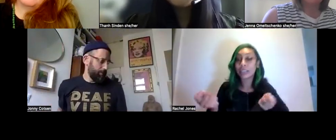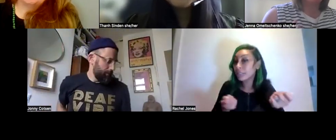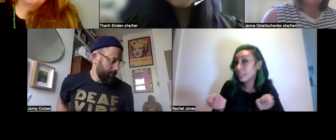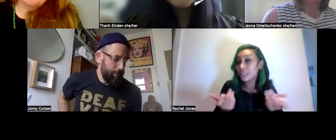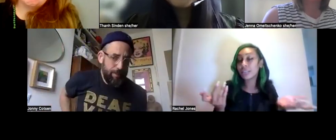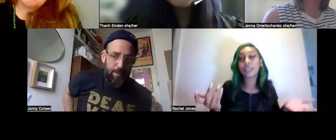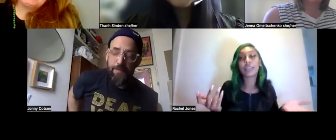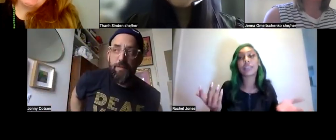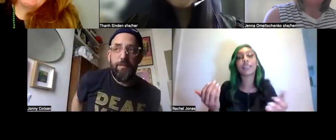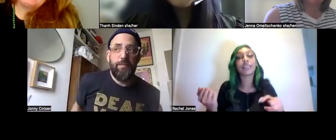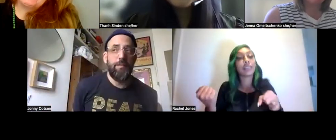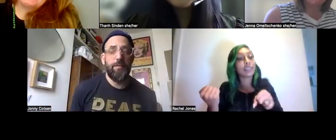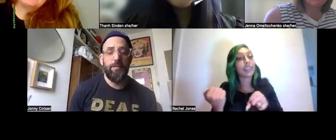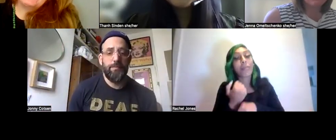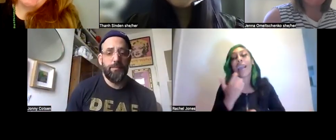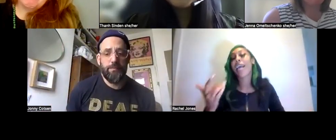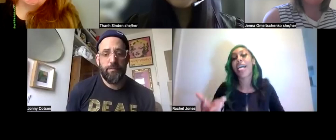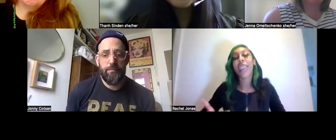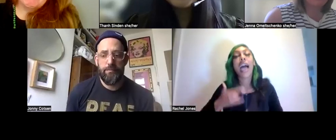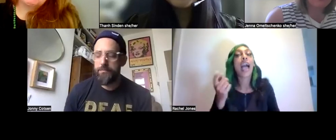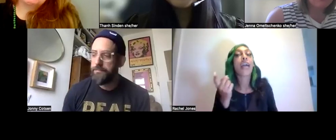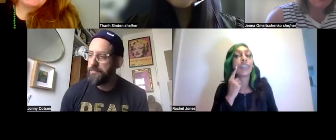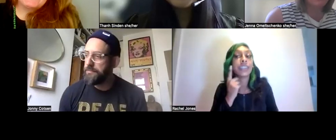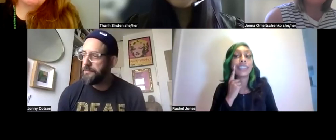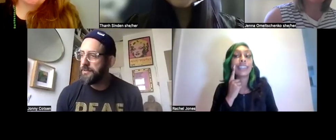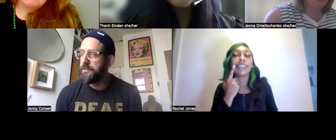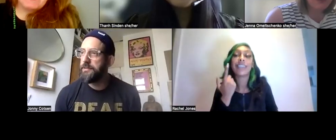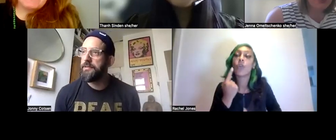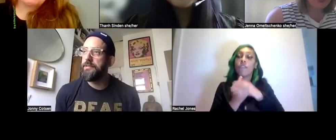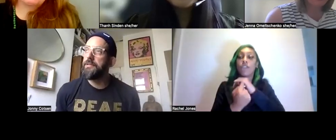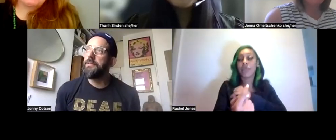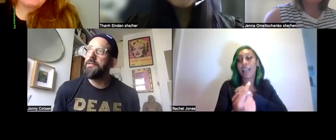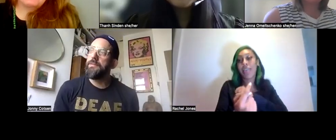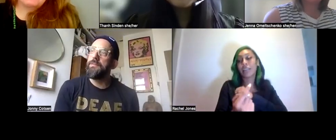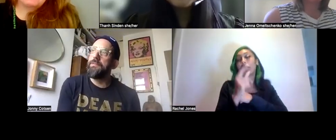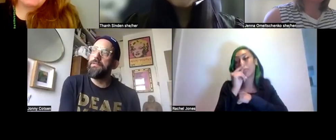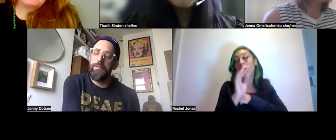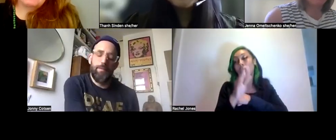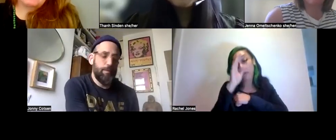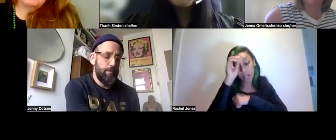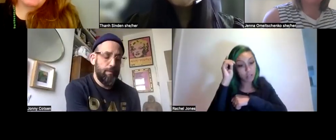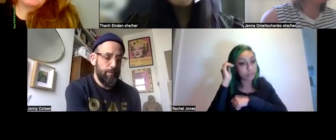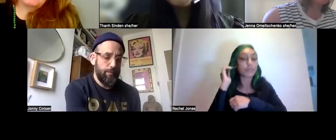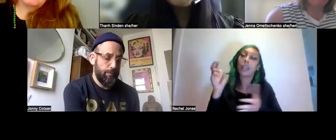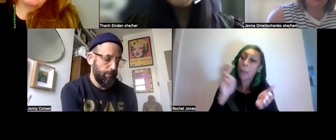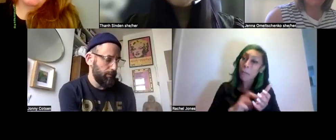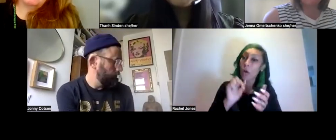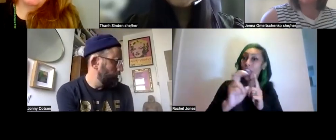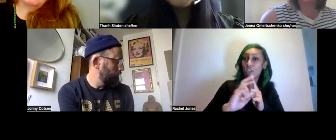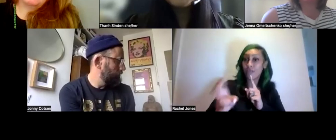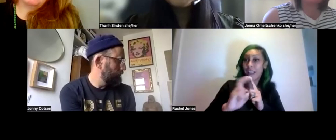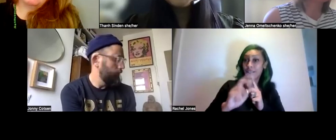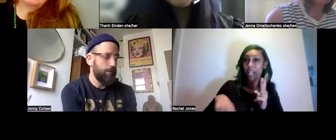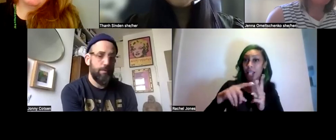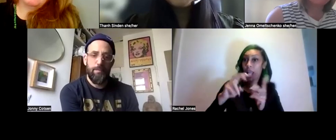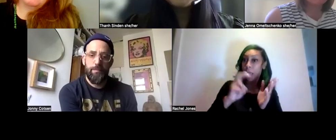take all the admin, like make life as easy for your freelancers as possible. Like book their travel, book their